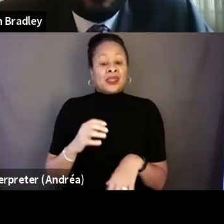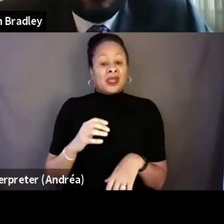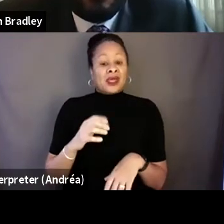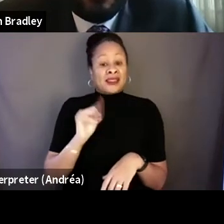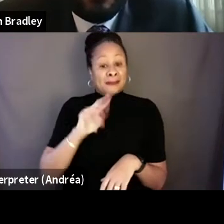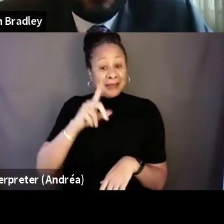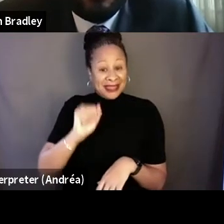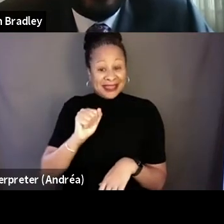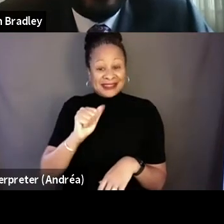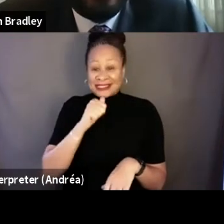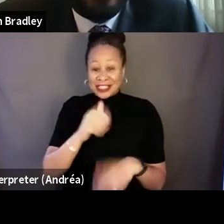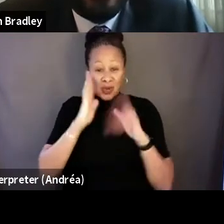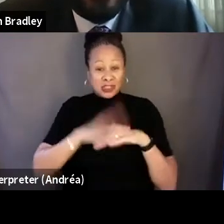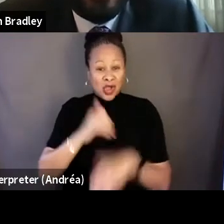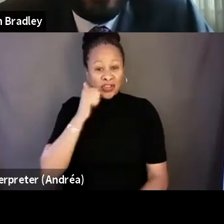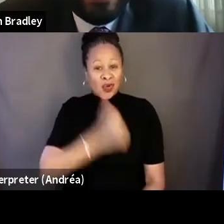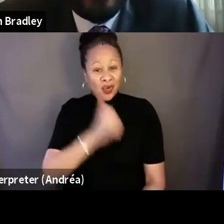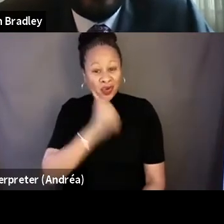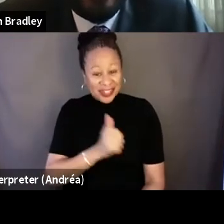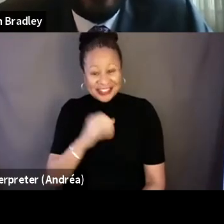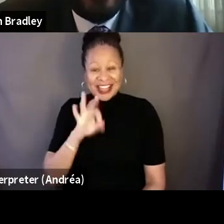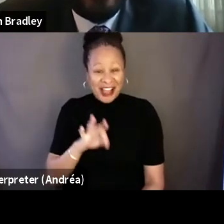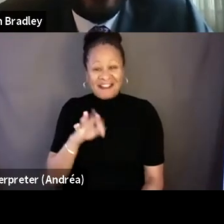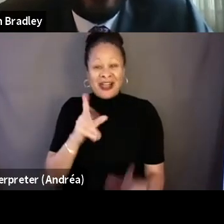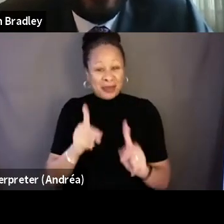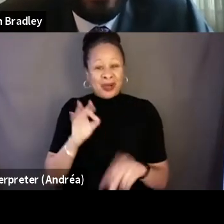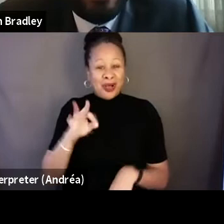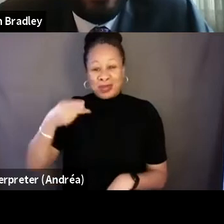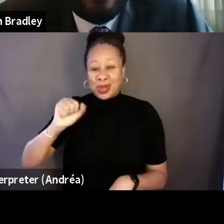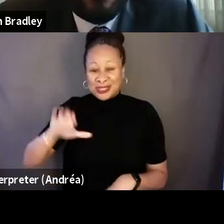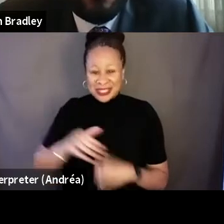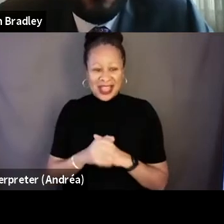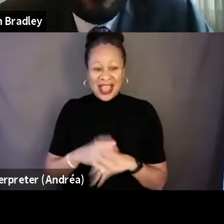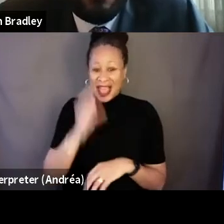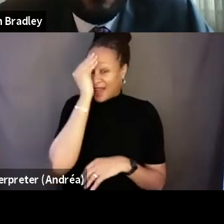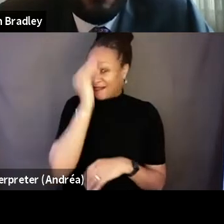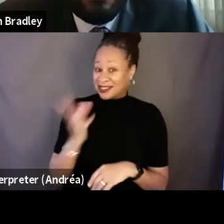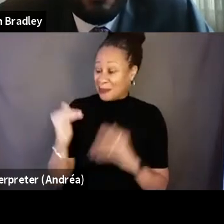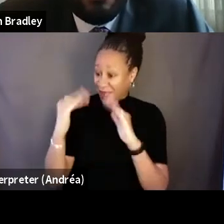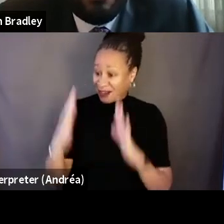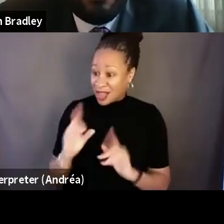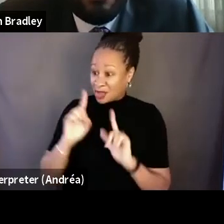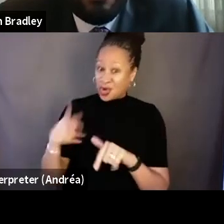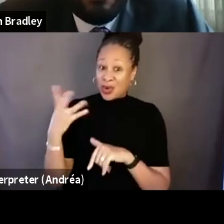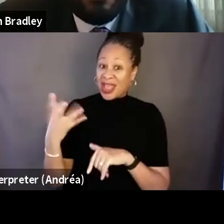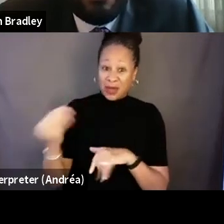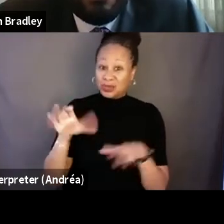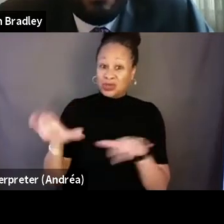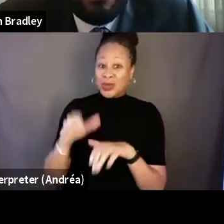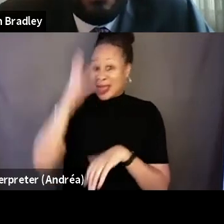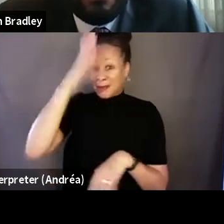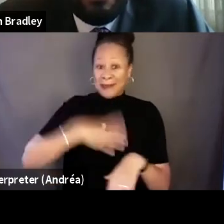ordinariness of people of color. And so I would tell my colleagues, if you're going out and you're doing man on the streets about